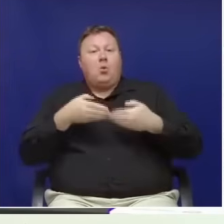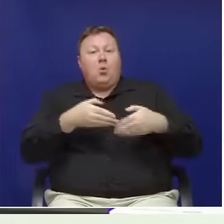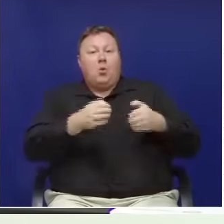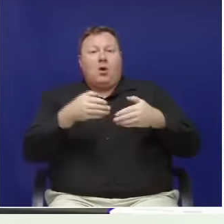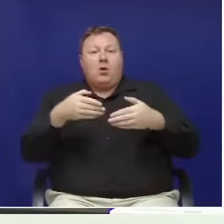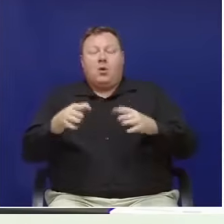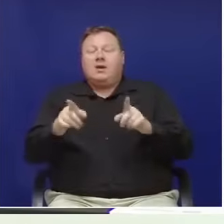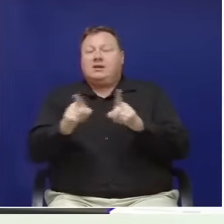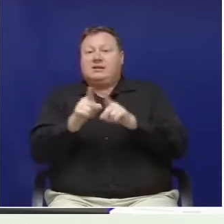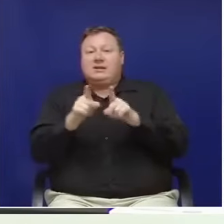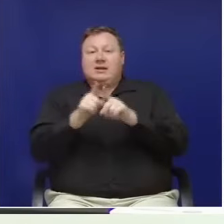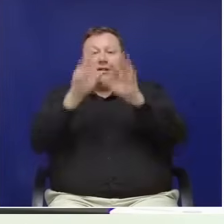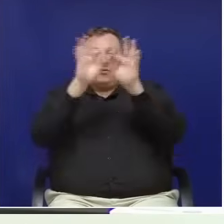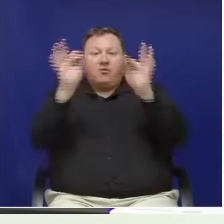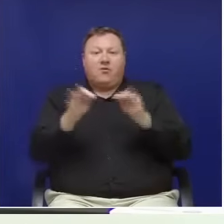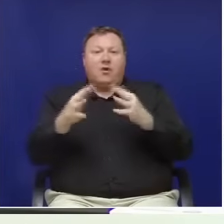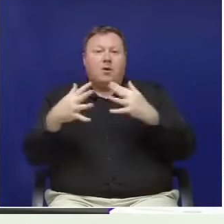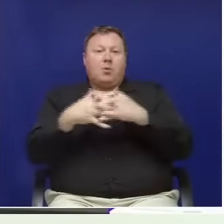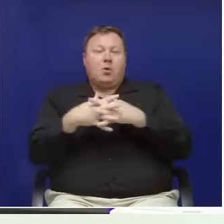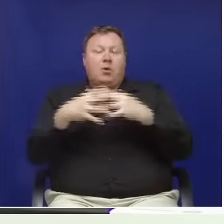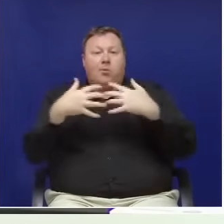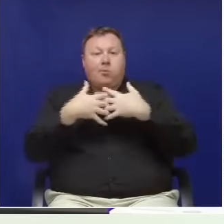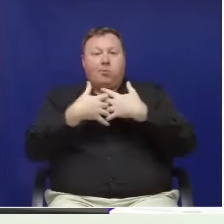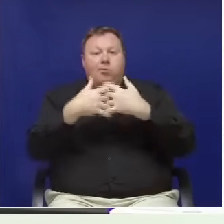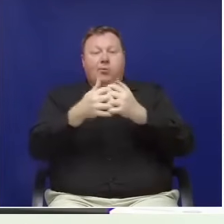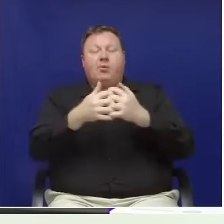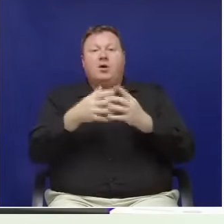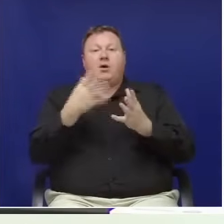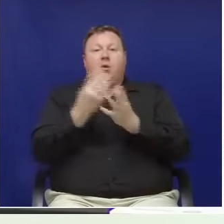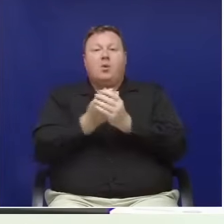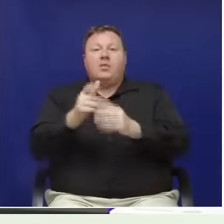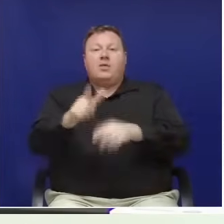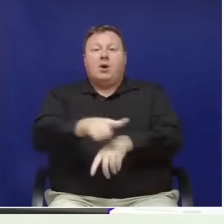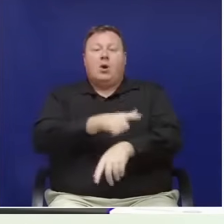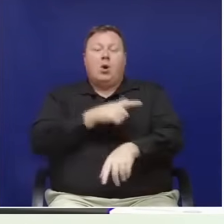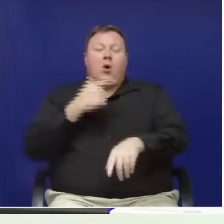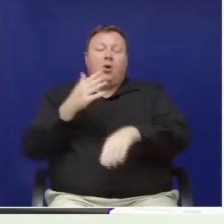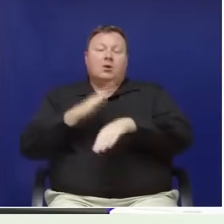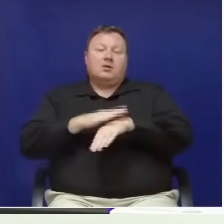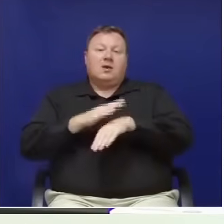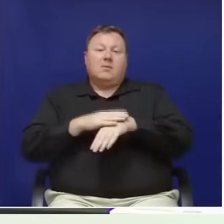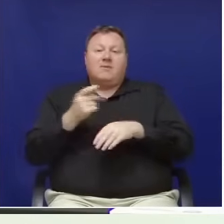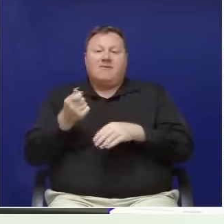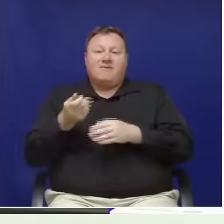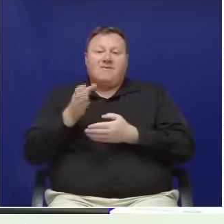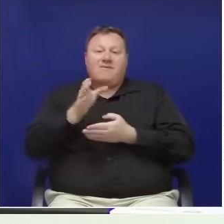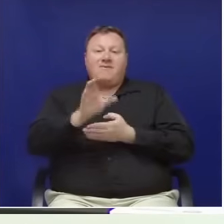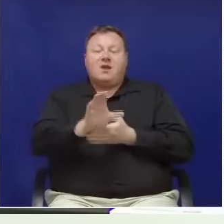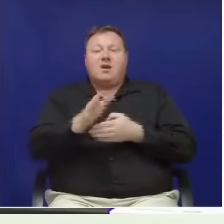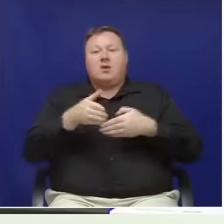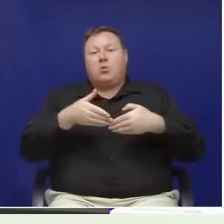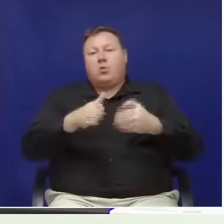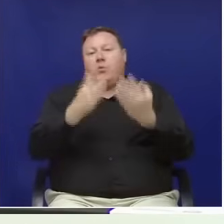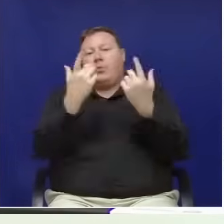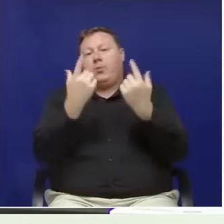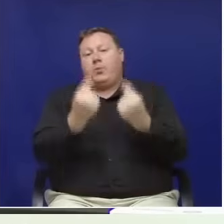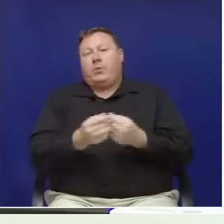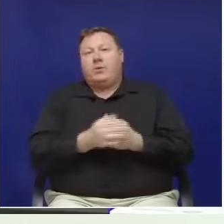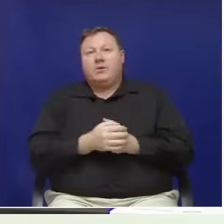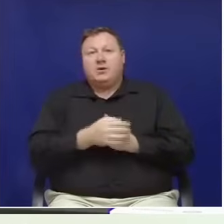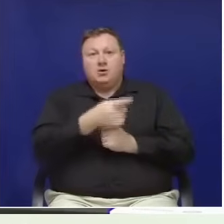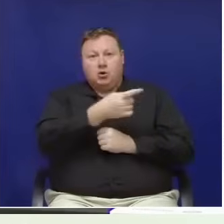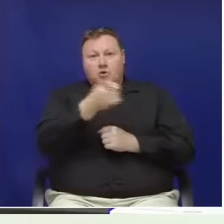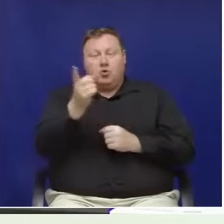framework associated with this long-term funding trajectory. As you are aware,